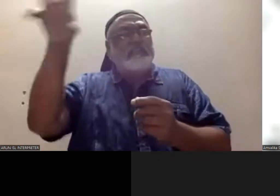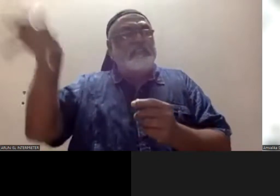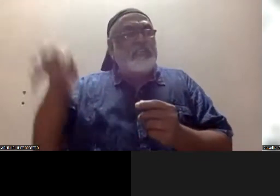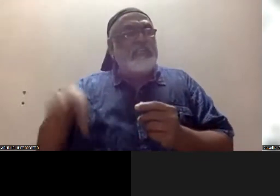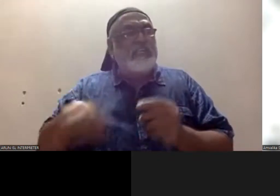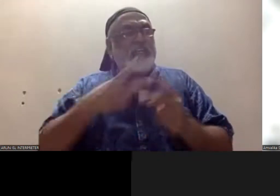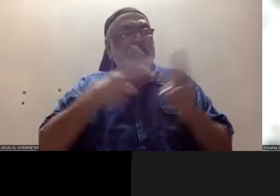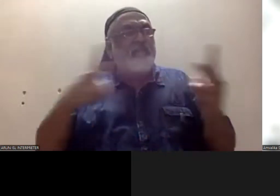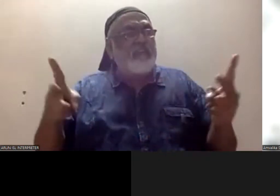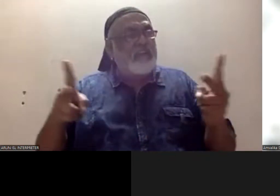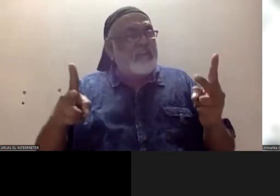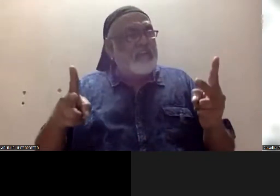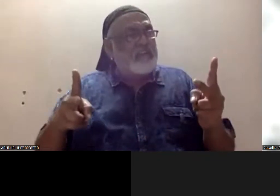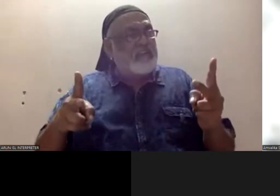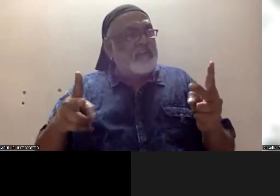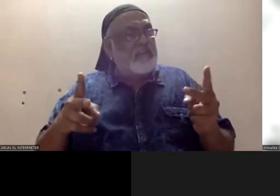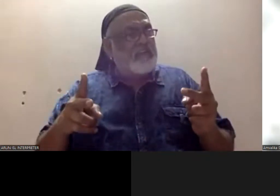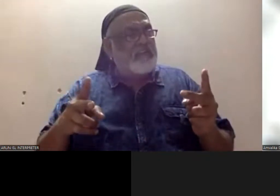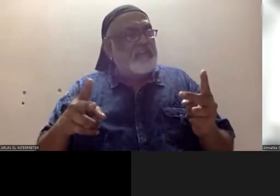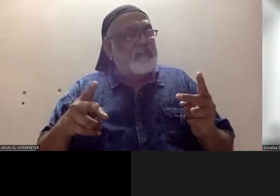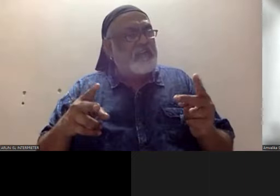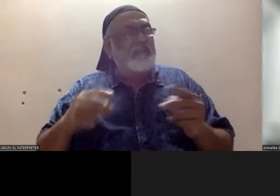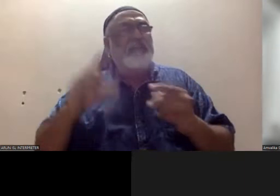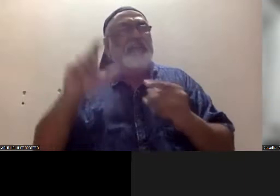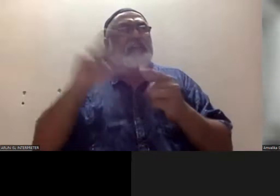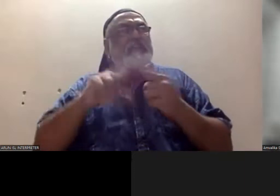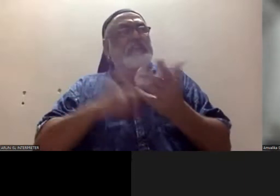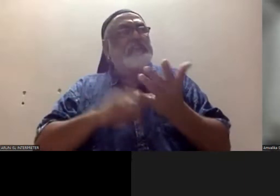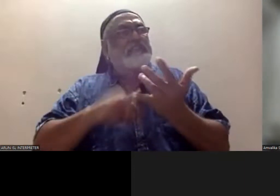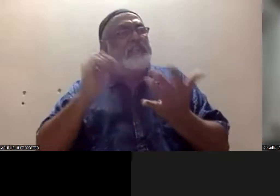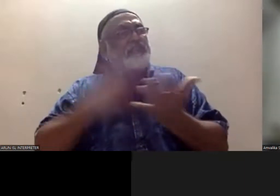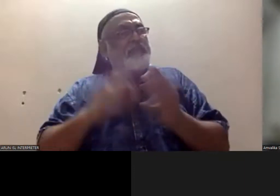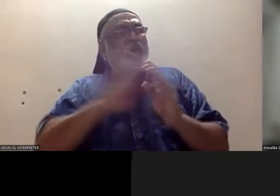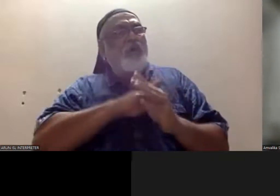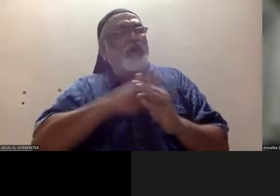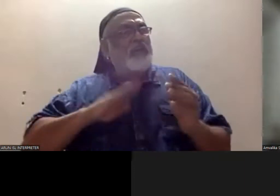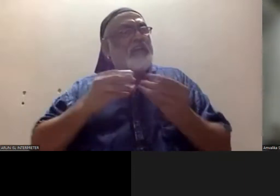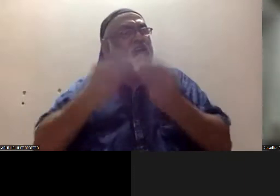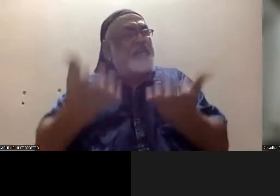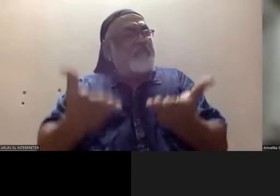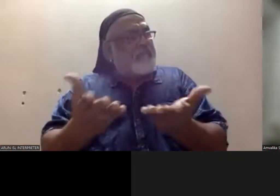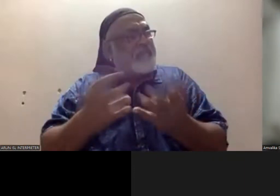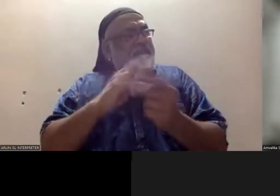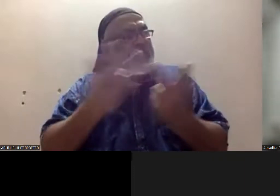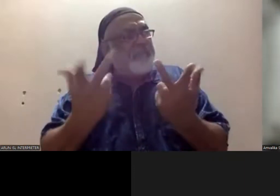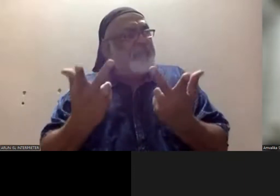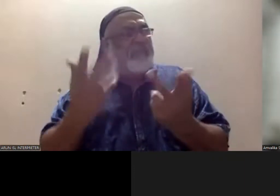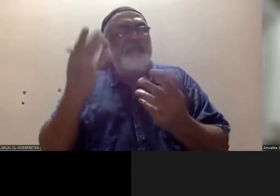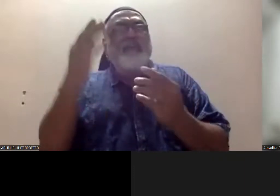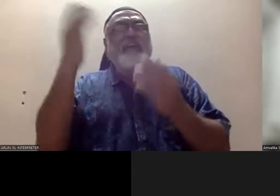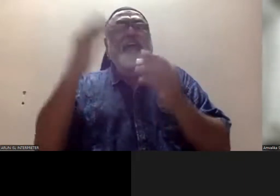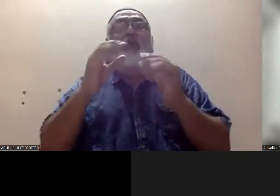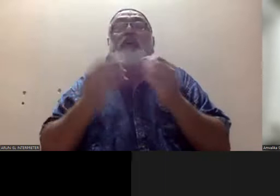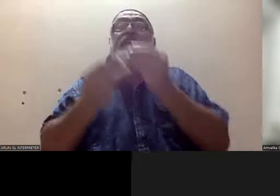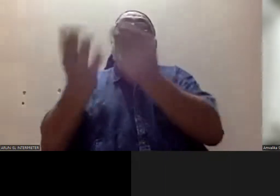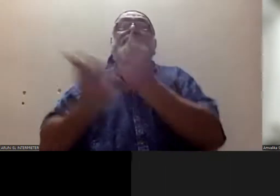they tax-free movies or censor board have given some extra means facilities to some